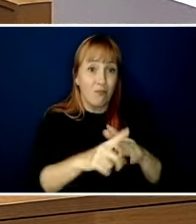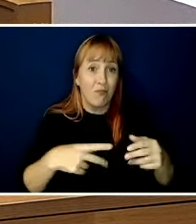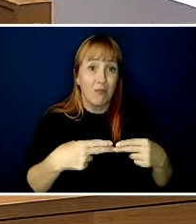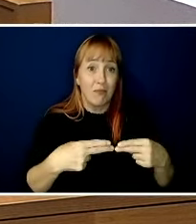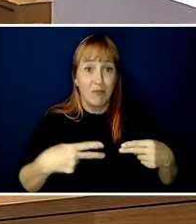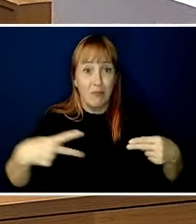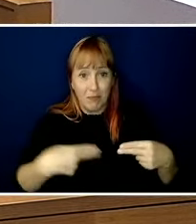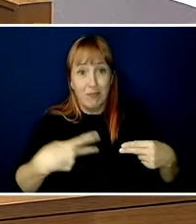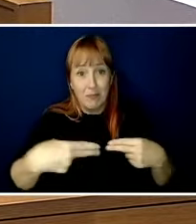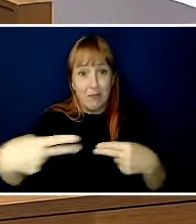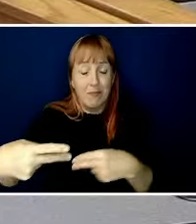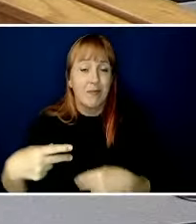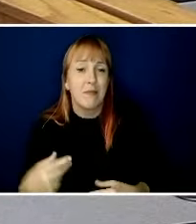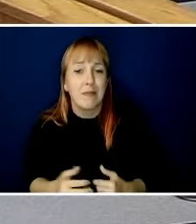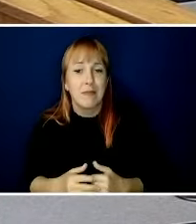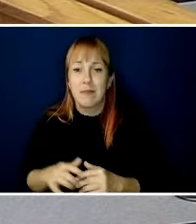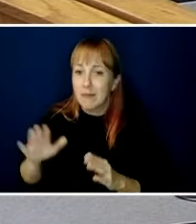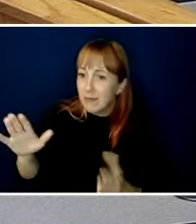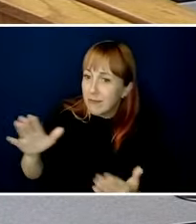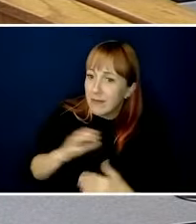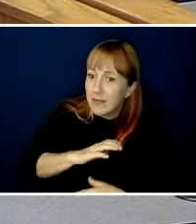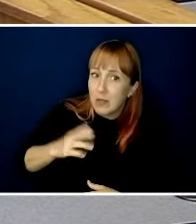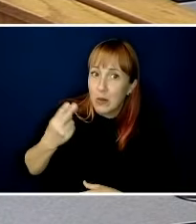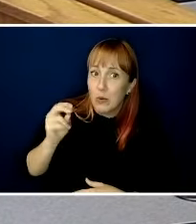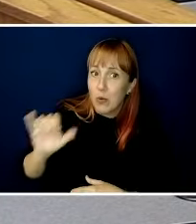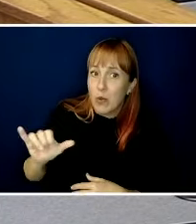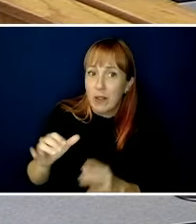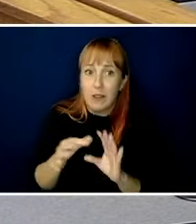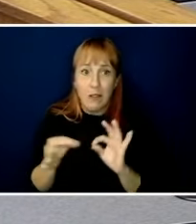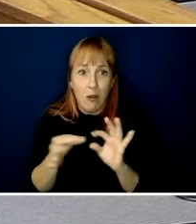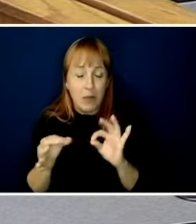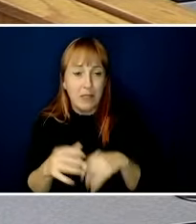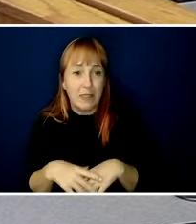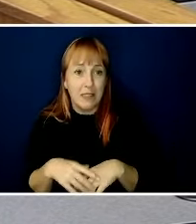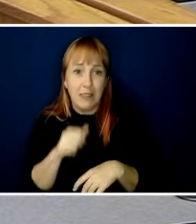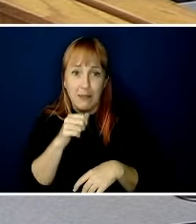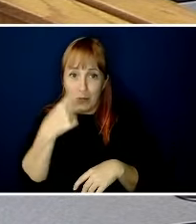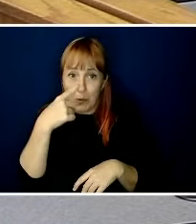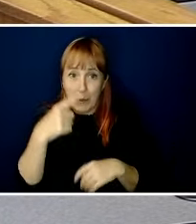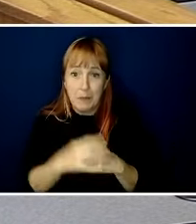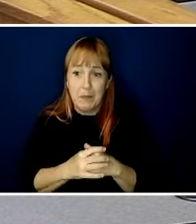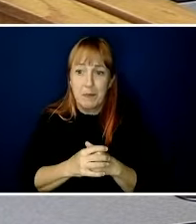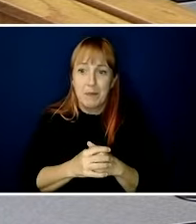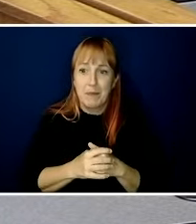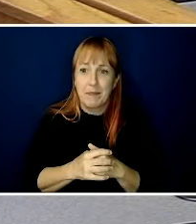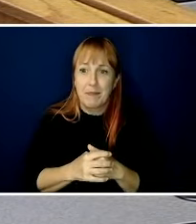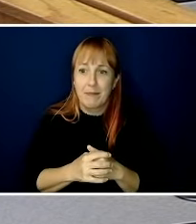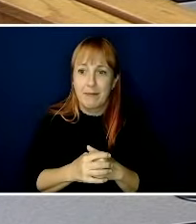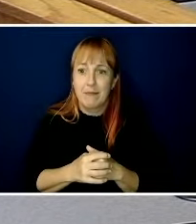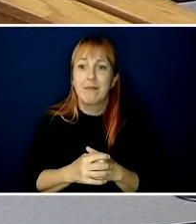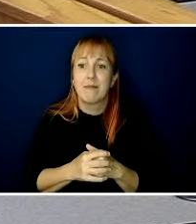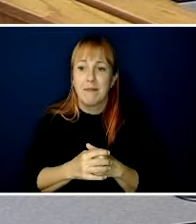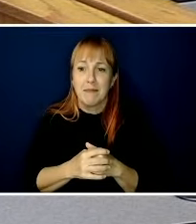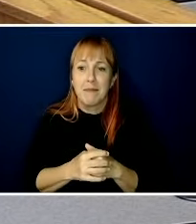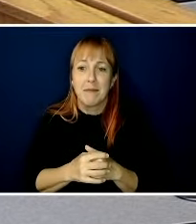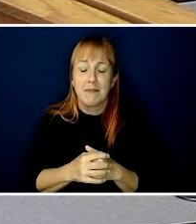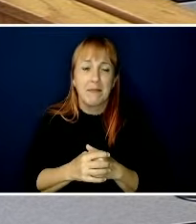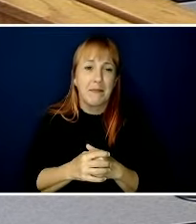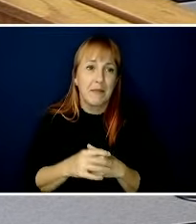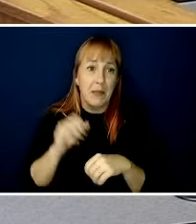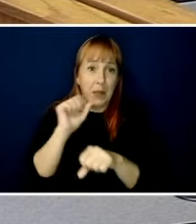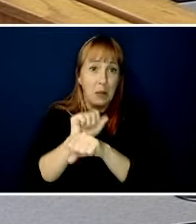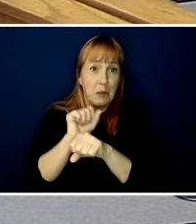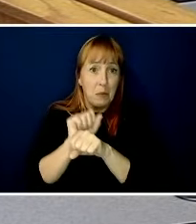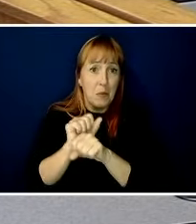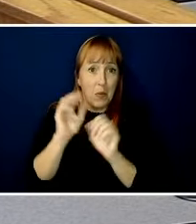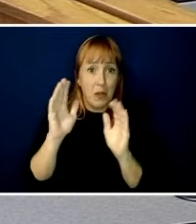Hoy. Councillor comments, if you don't mind. I, as an employer, we work